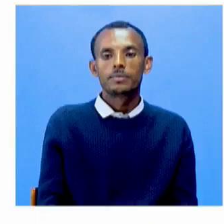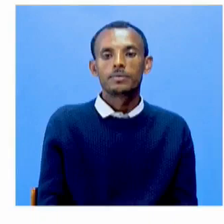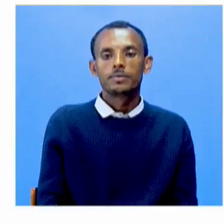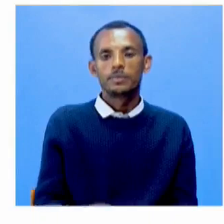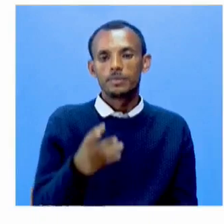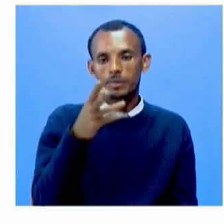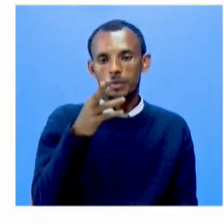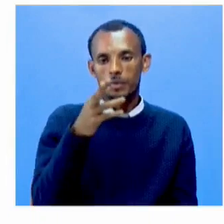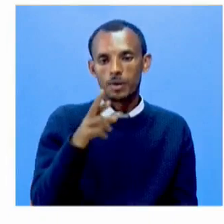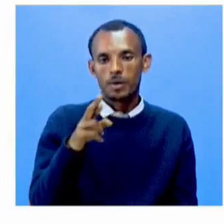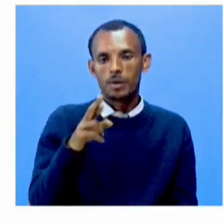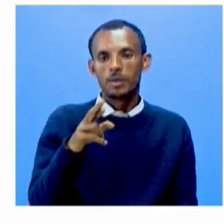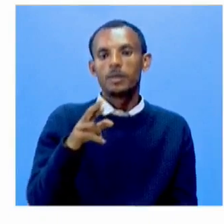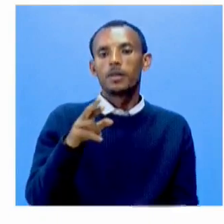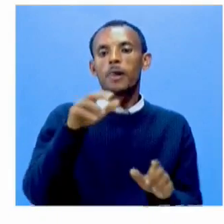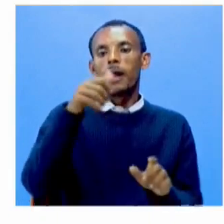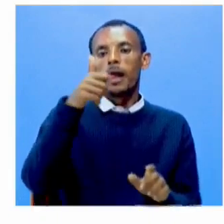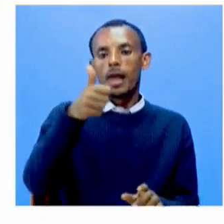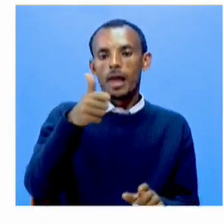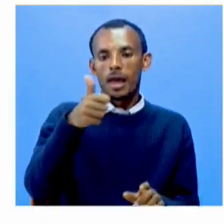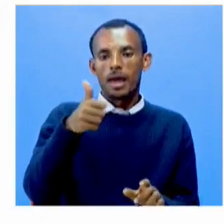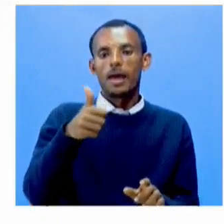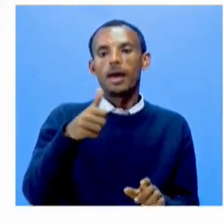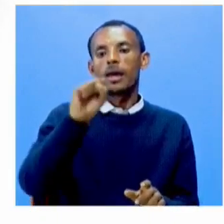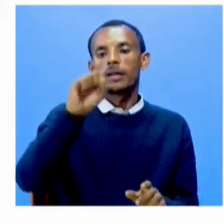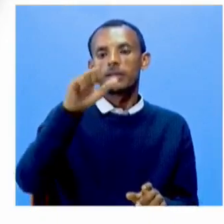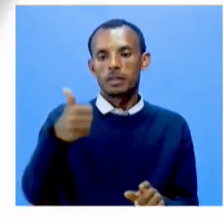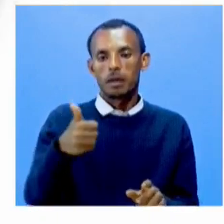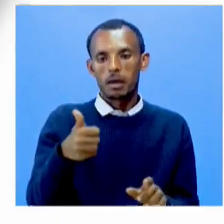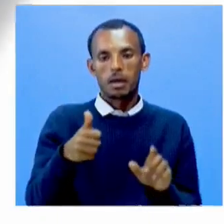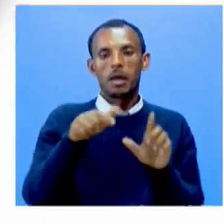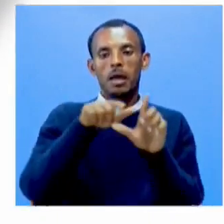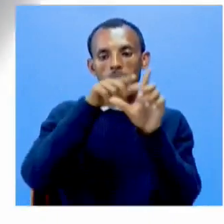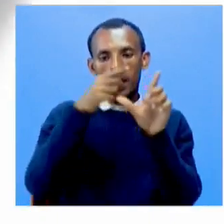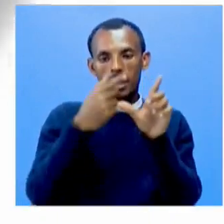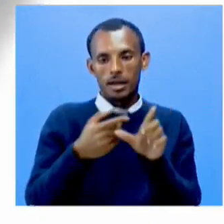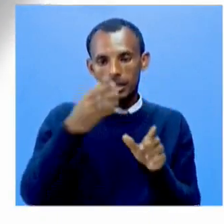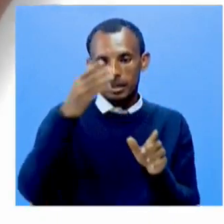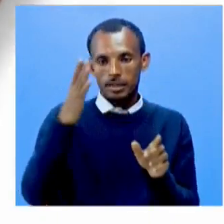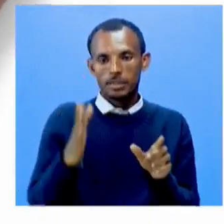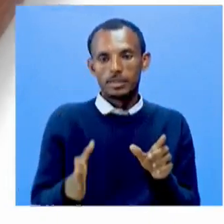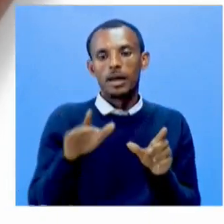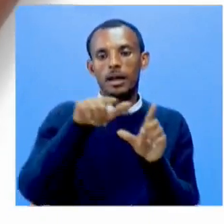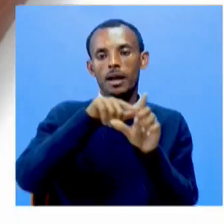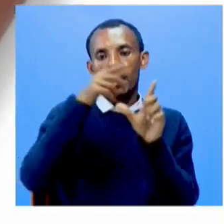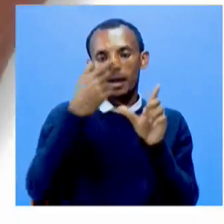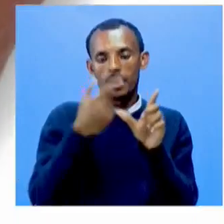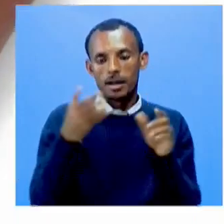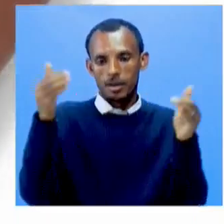or angle side angle congruency test.